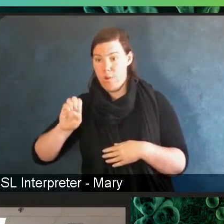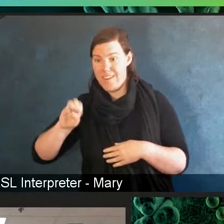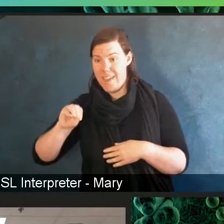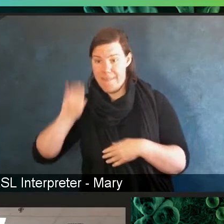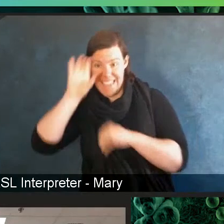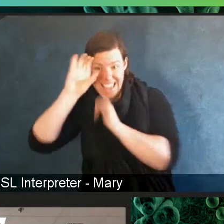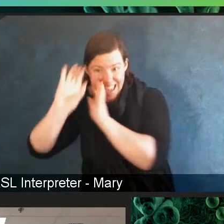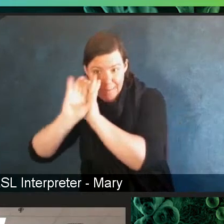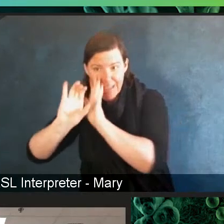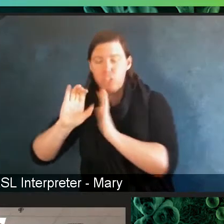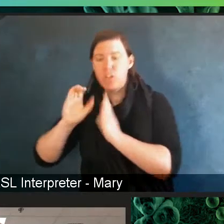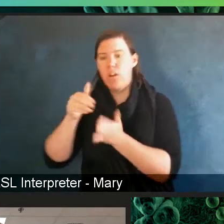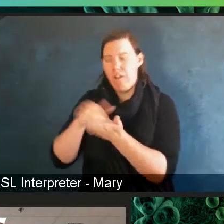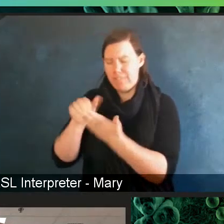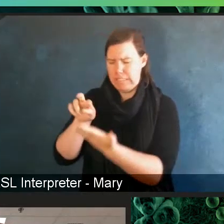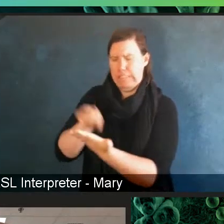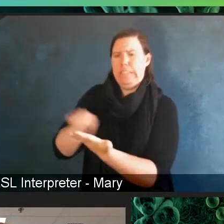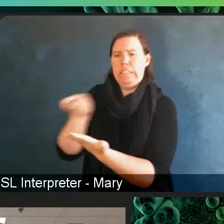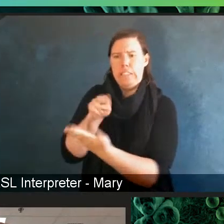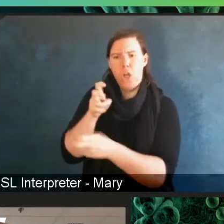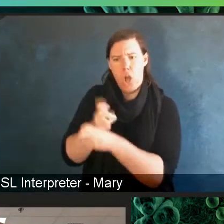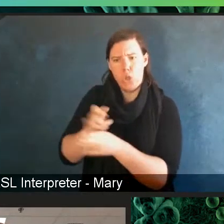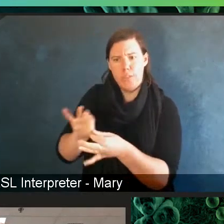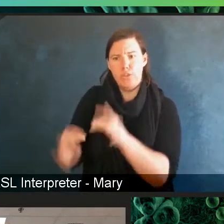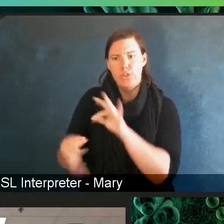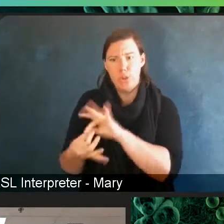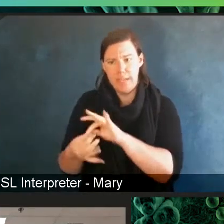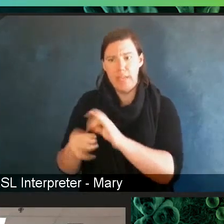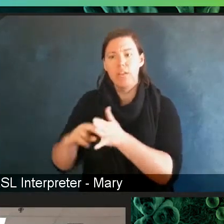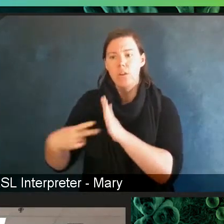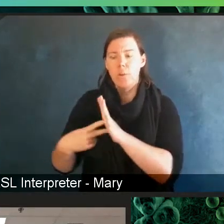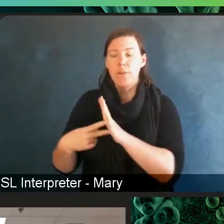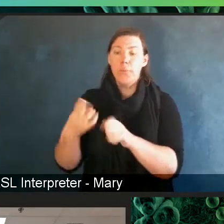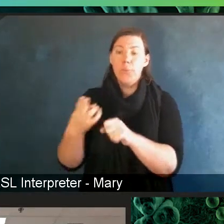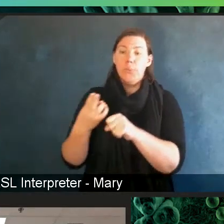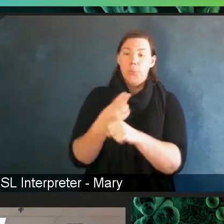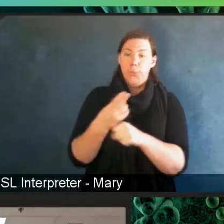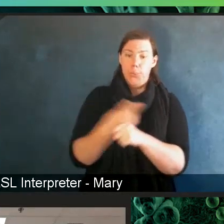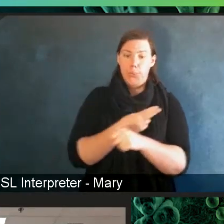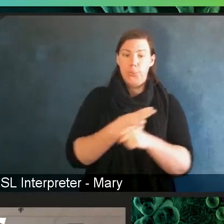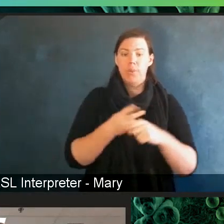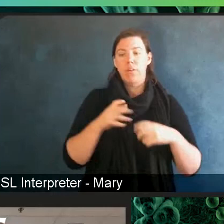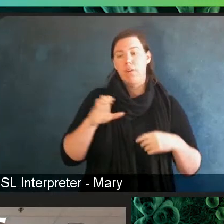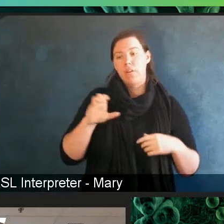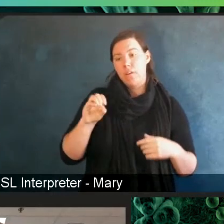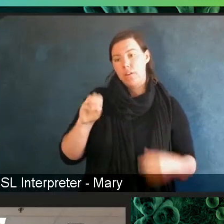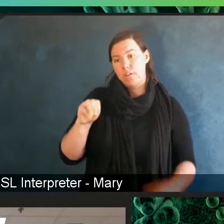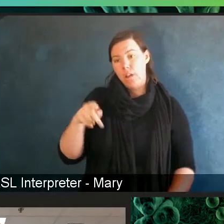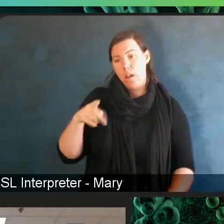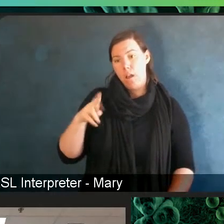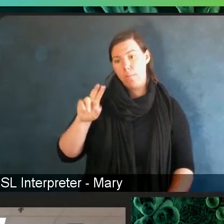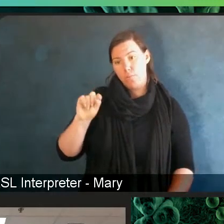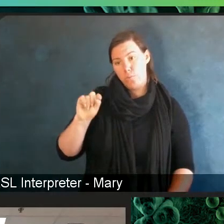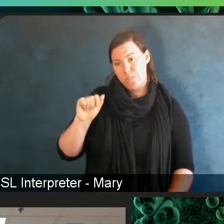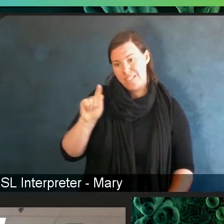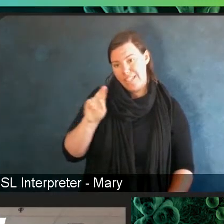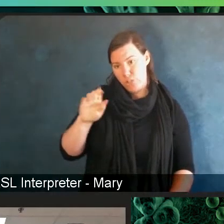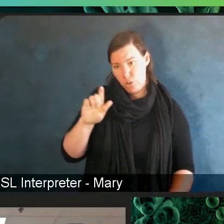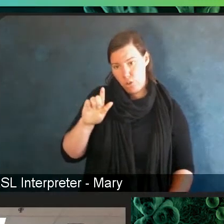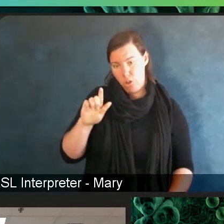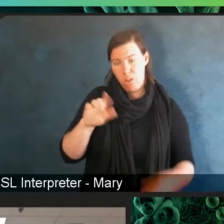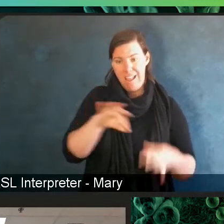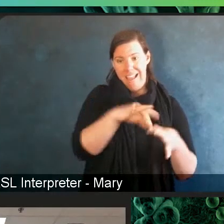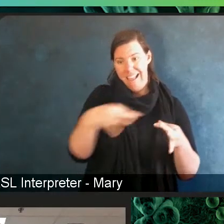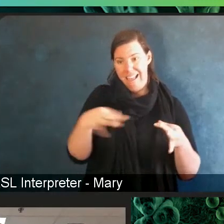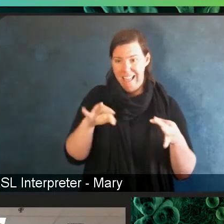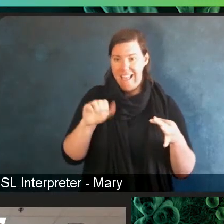lot of existing computational algorithms that will help us understand these images better. So I think that in that way,